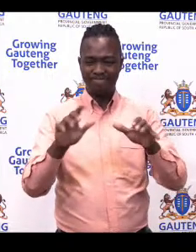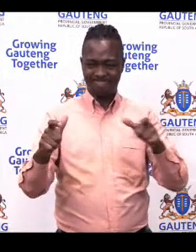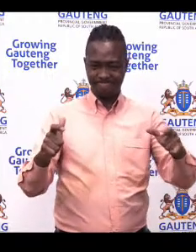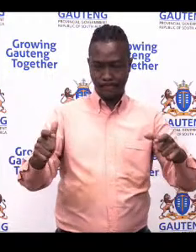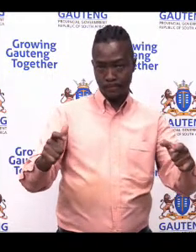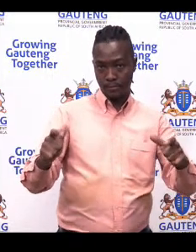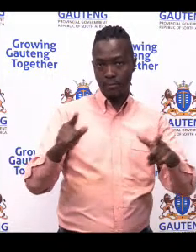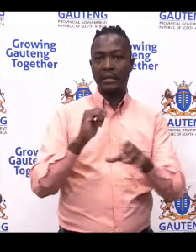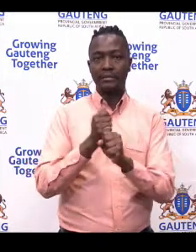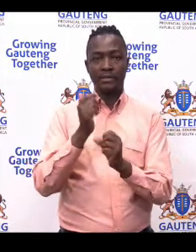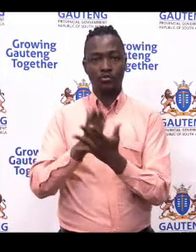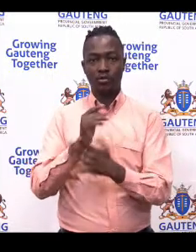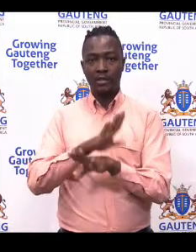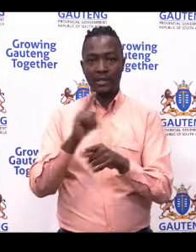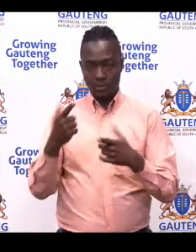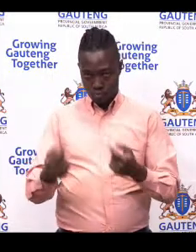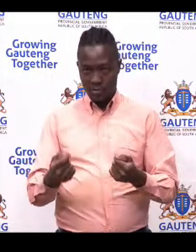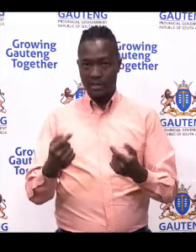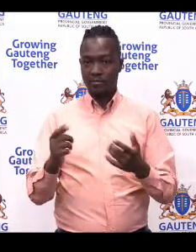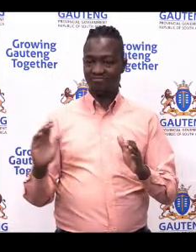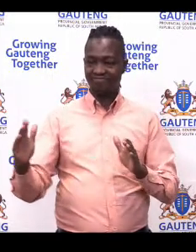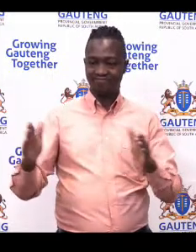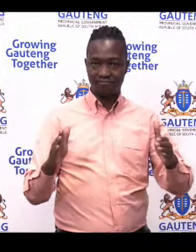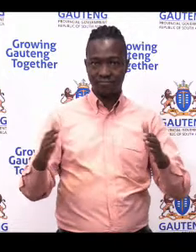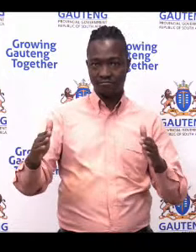we play our part as